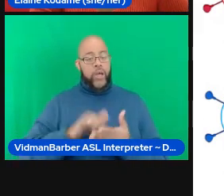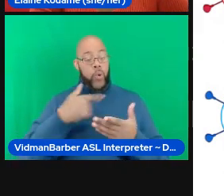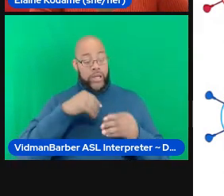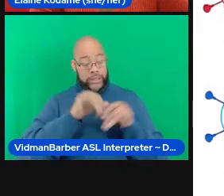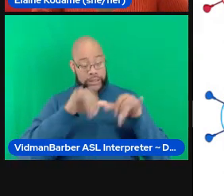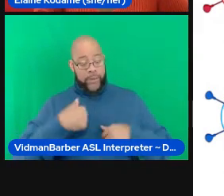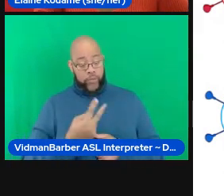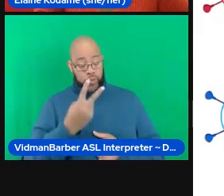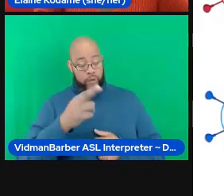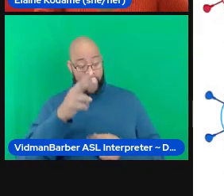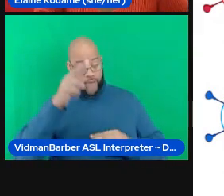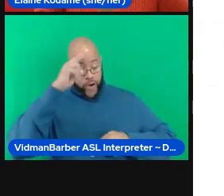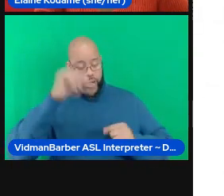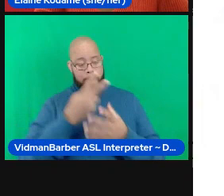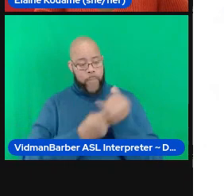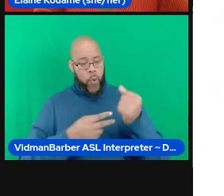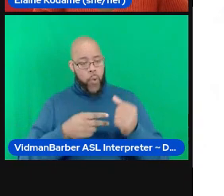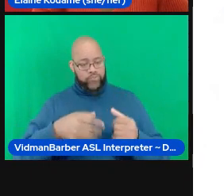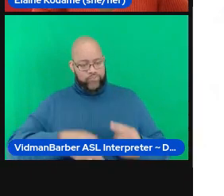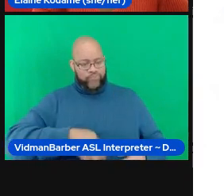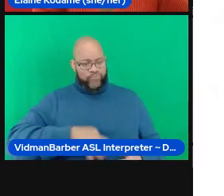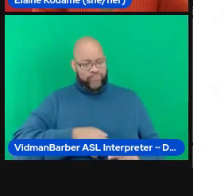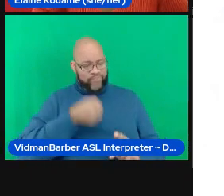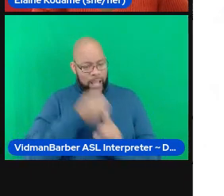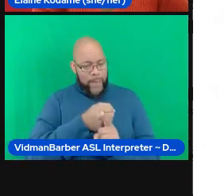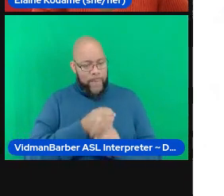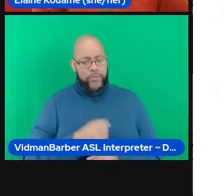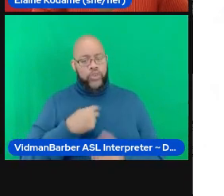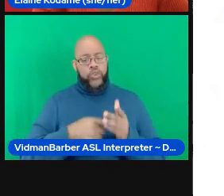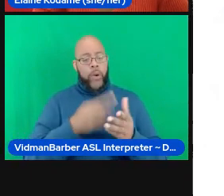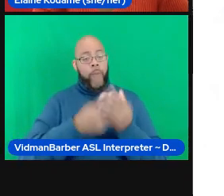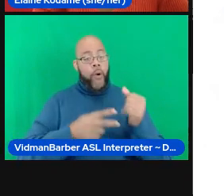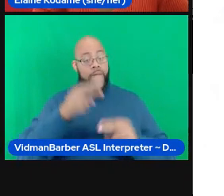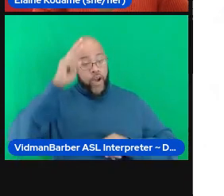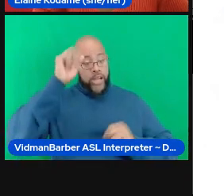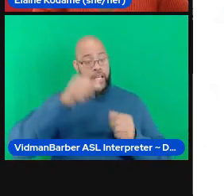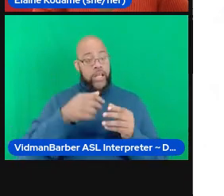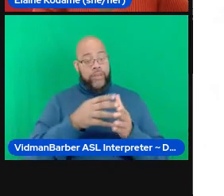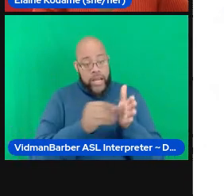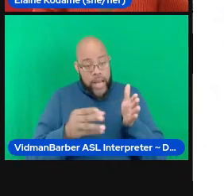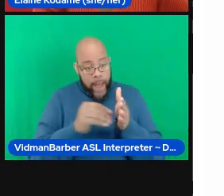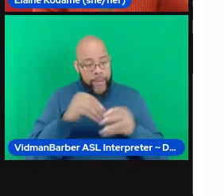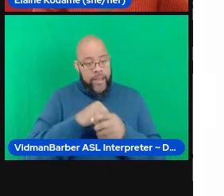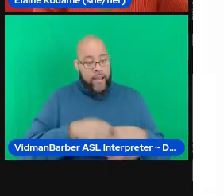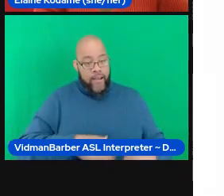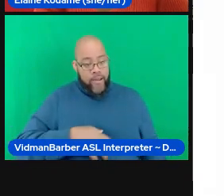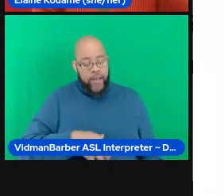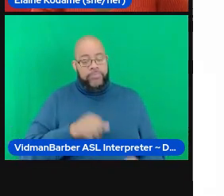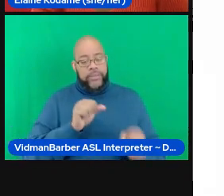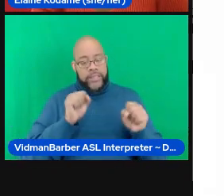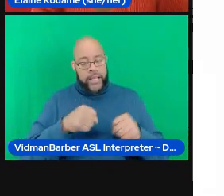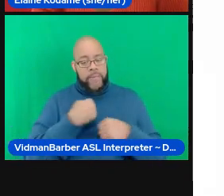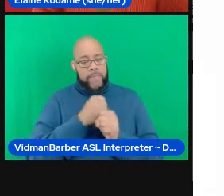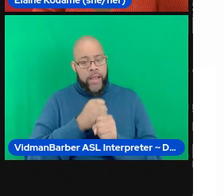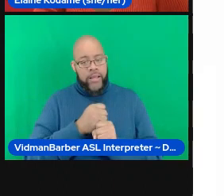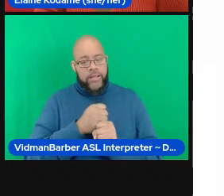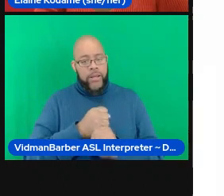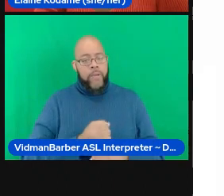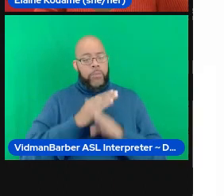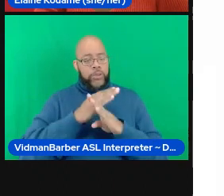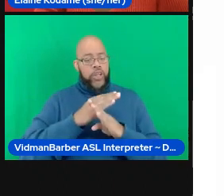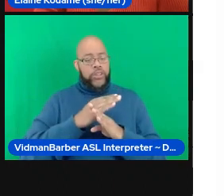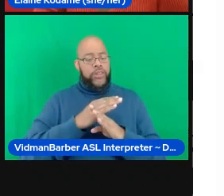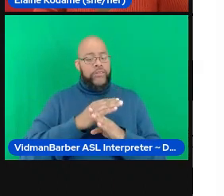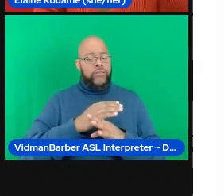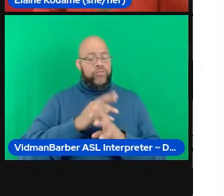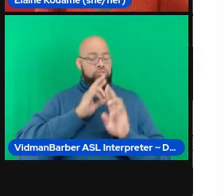two viruses that can both infect the gut. So we show that both viruses can replicate in the gut. They can induce a protective immune response,